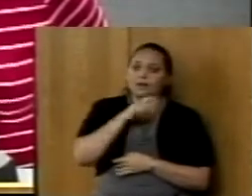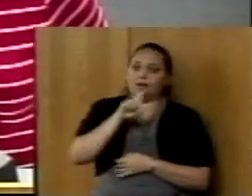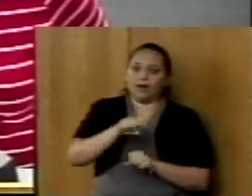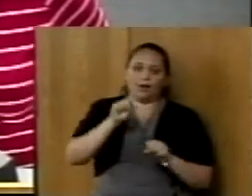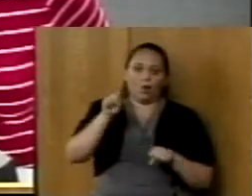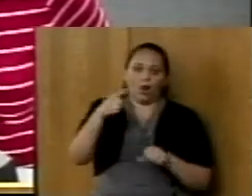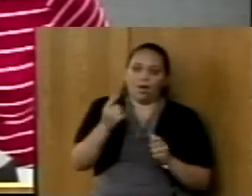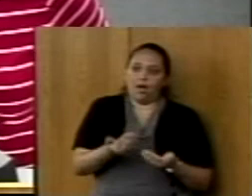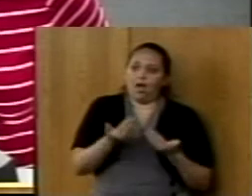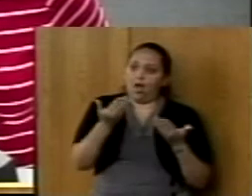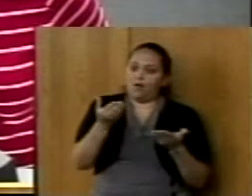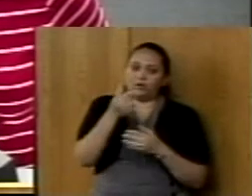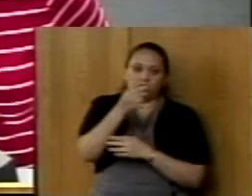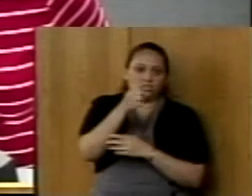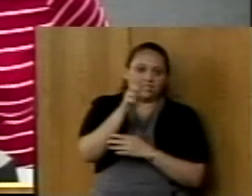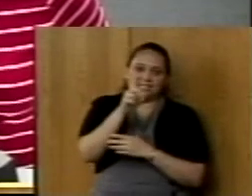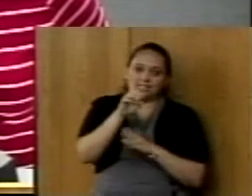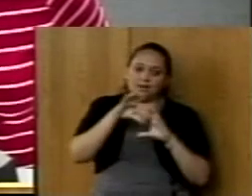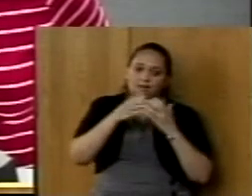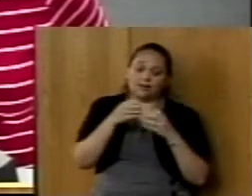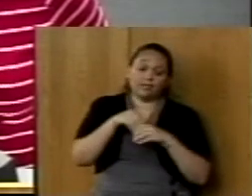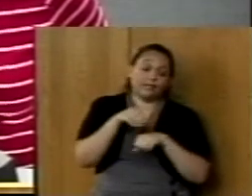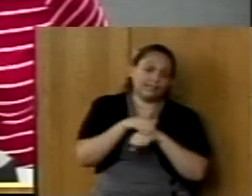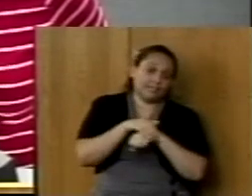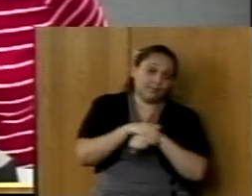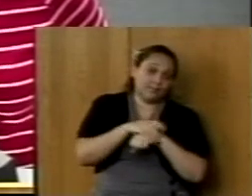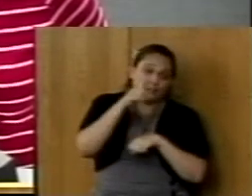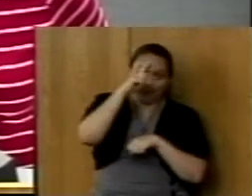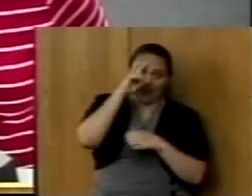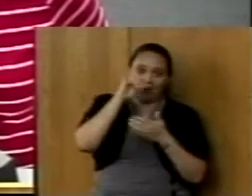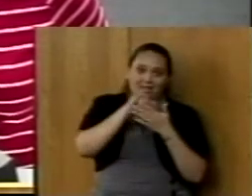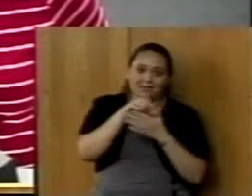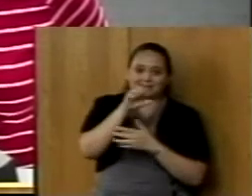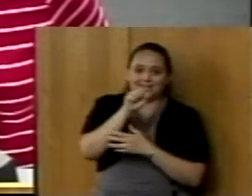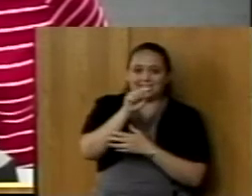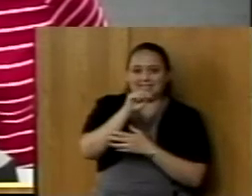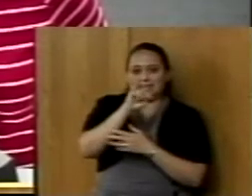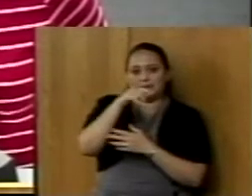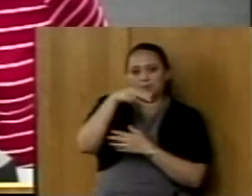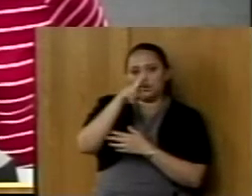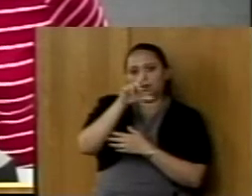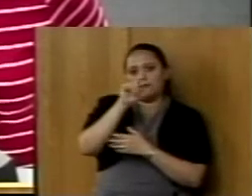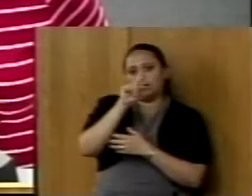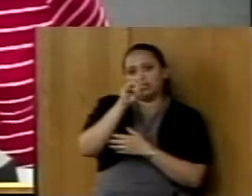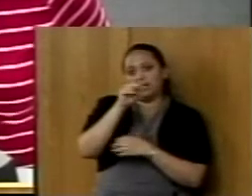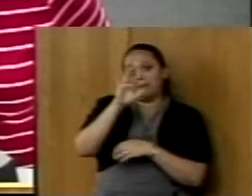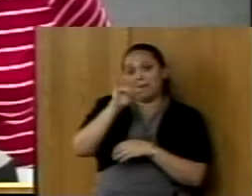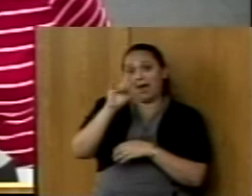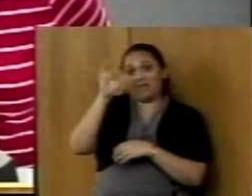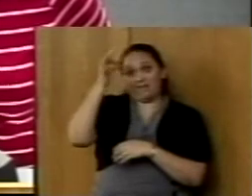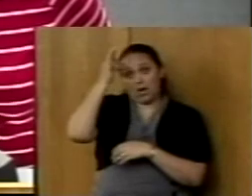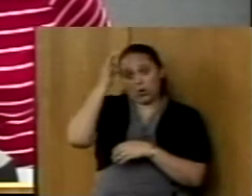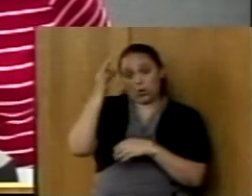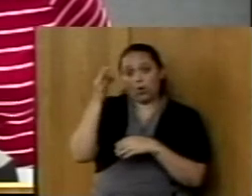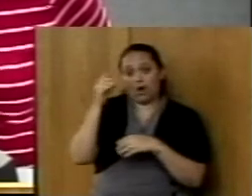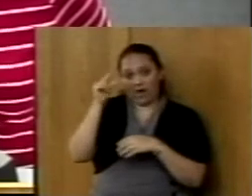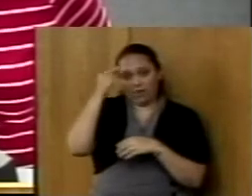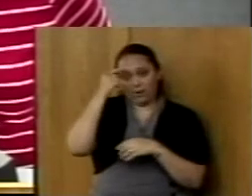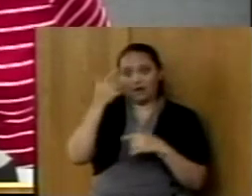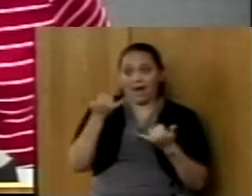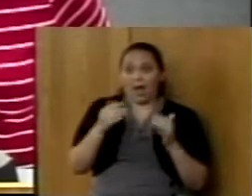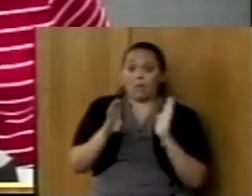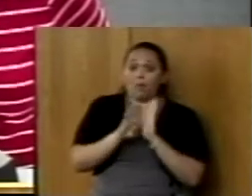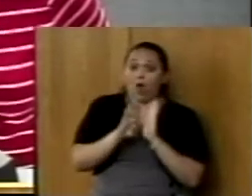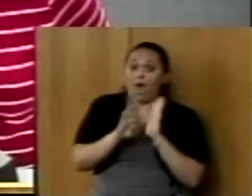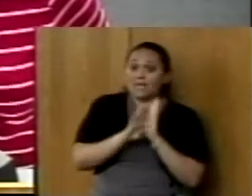offer GED classes in English because that's a stipulation by the federal government. Now, Brownsville is very blessed that